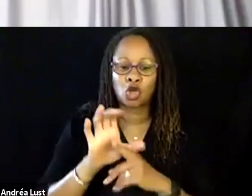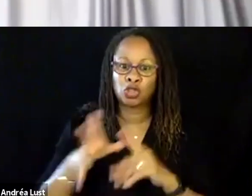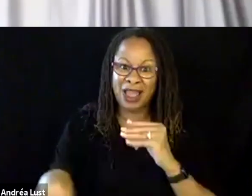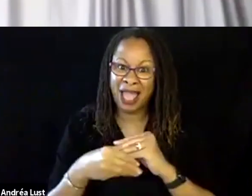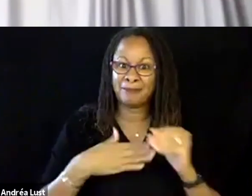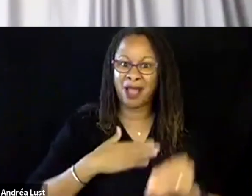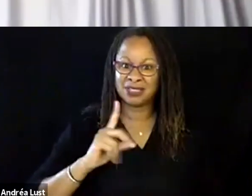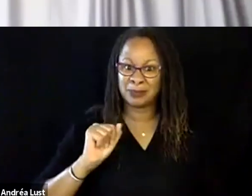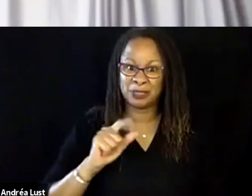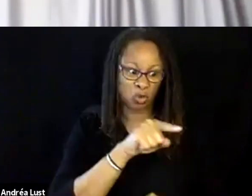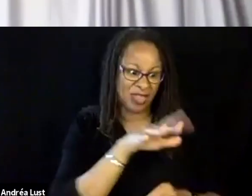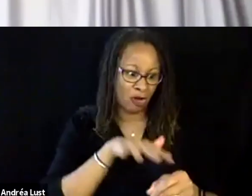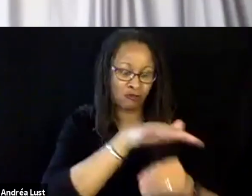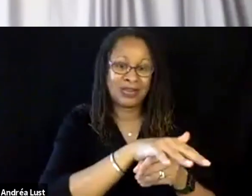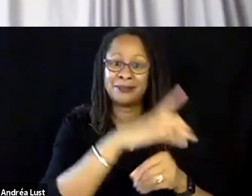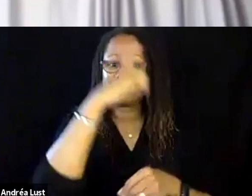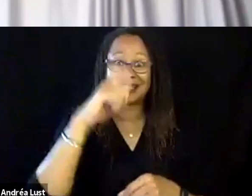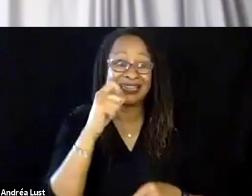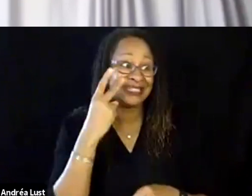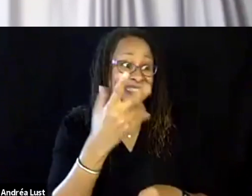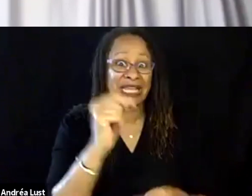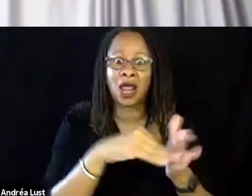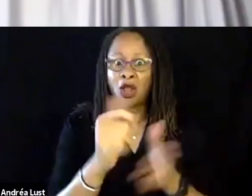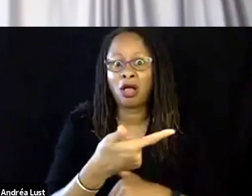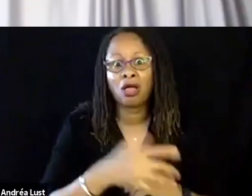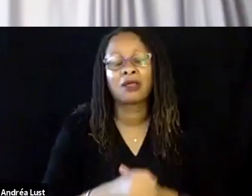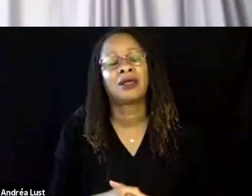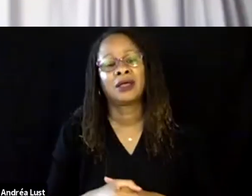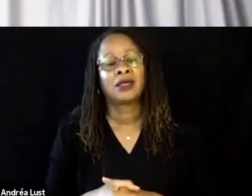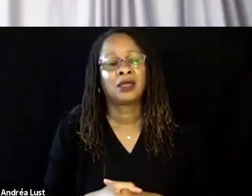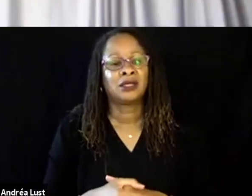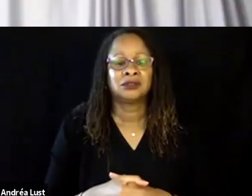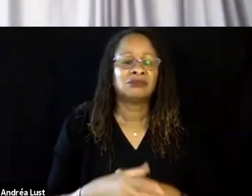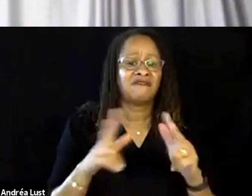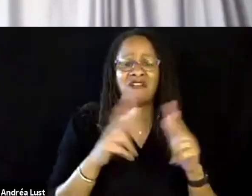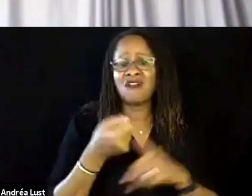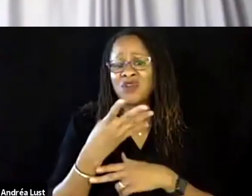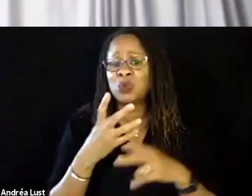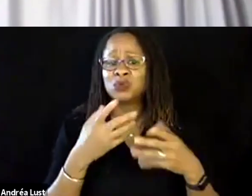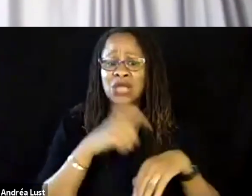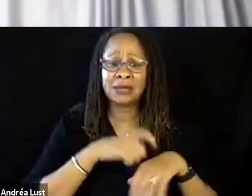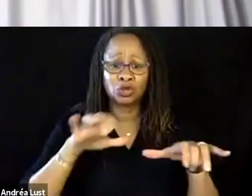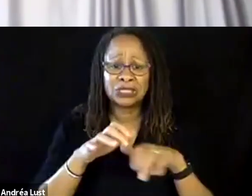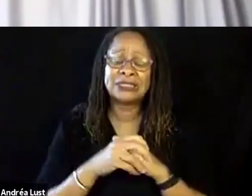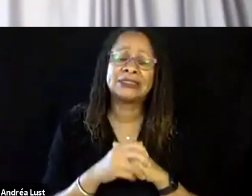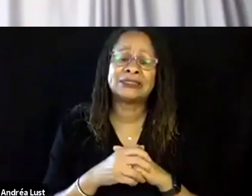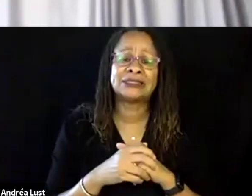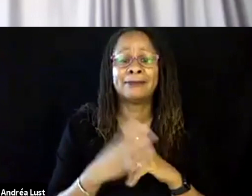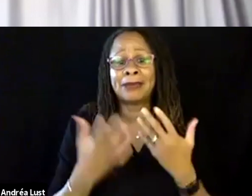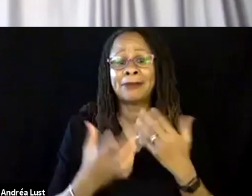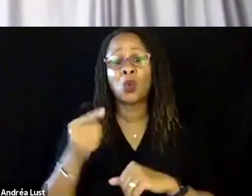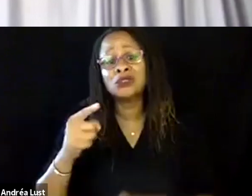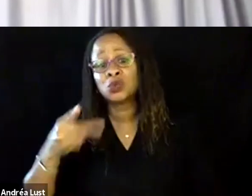norms, because I did not see that at all. And the very few times you did, it was maybe once or